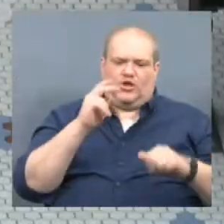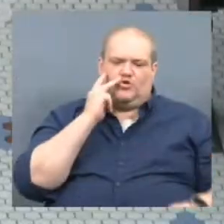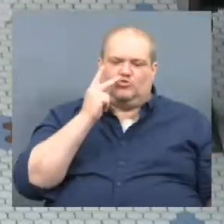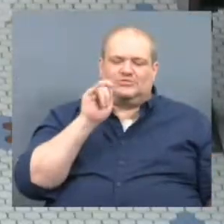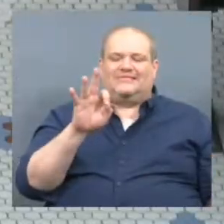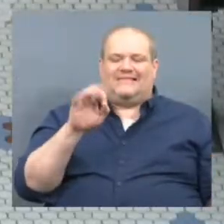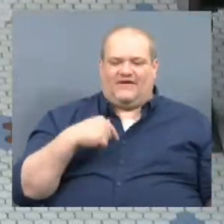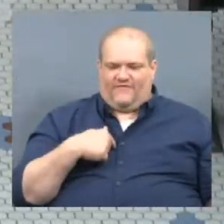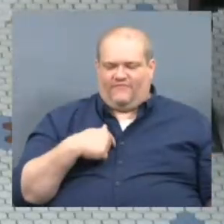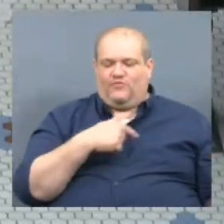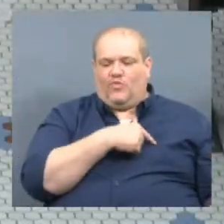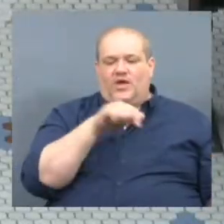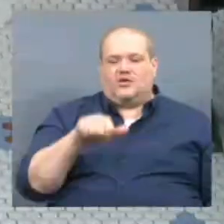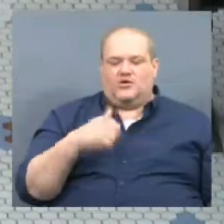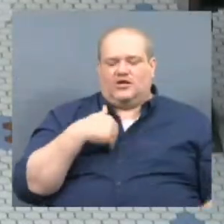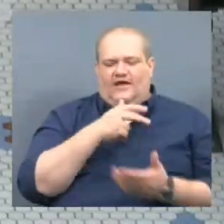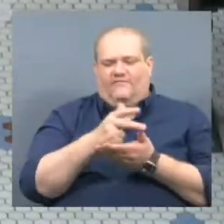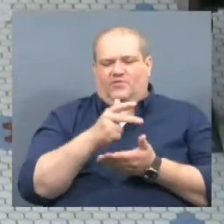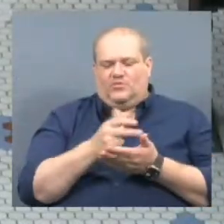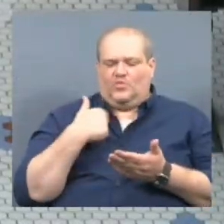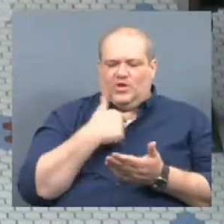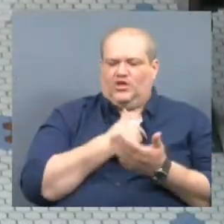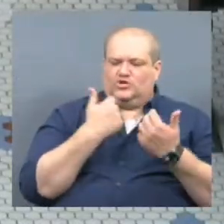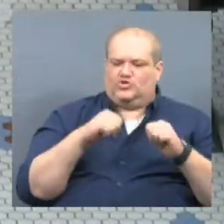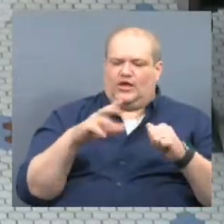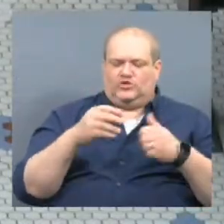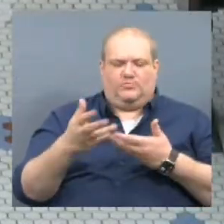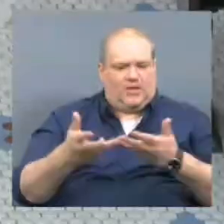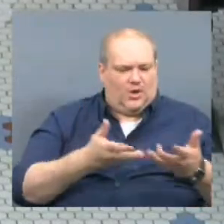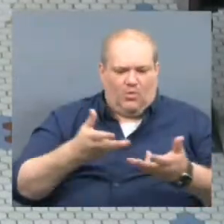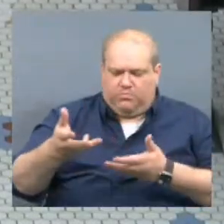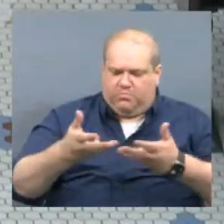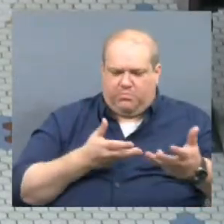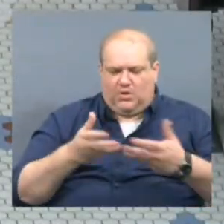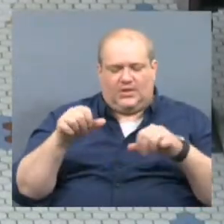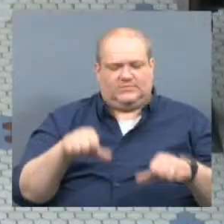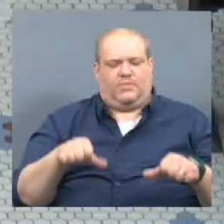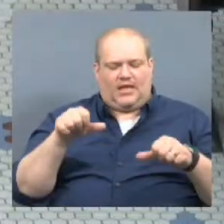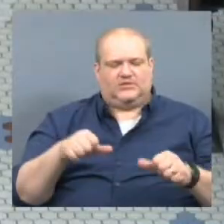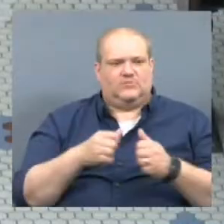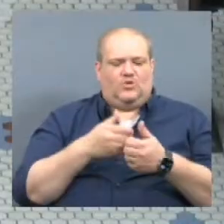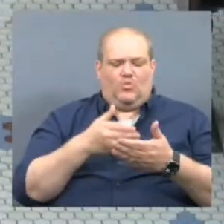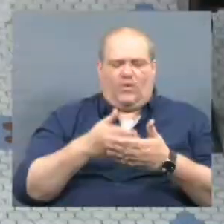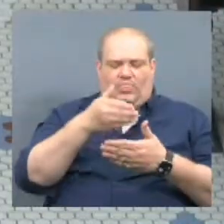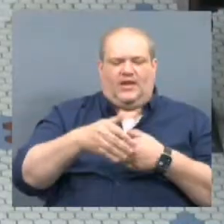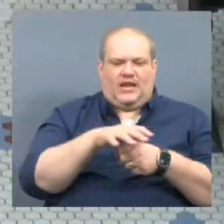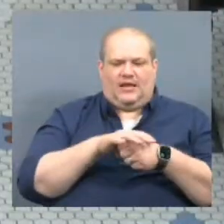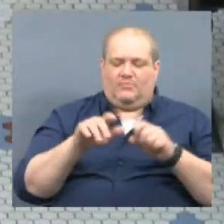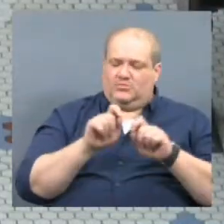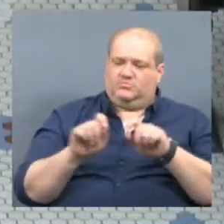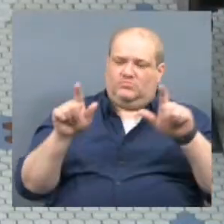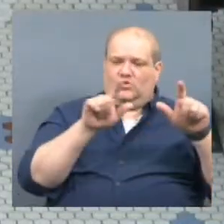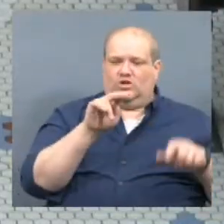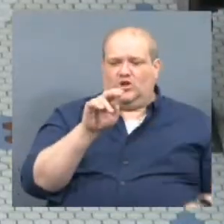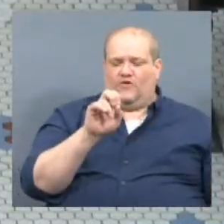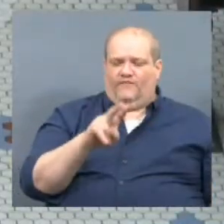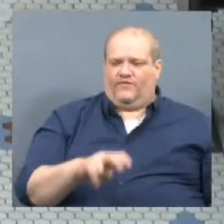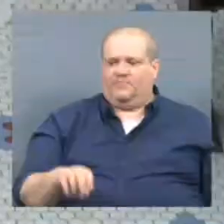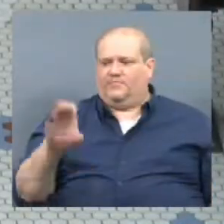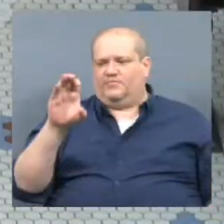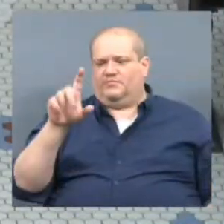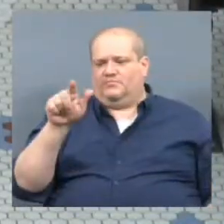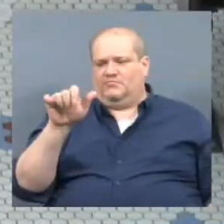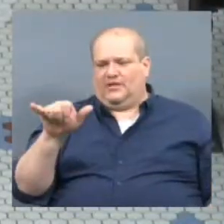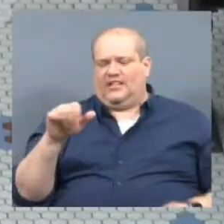do a parking lot. We have tried to be as open as possible with the neighbors. It went up in November. Clay stated a